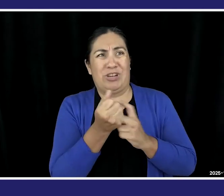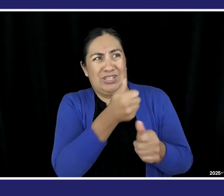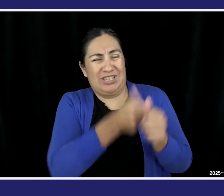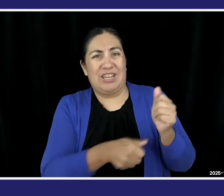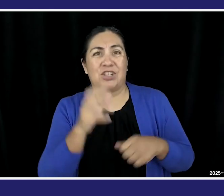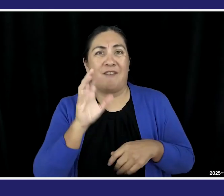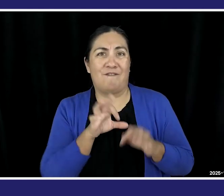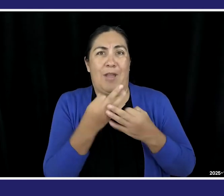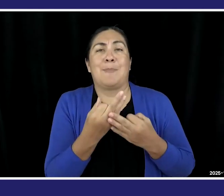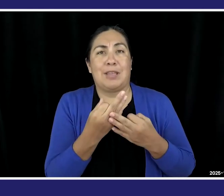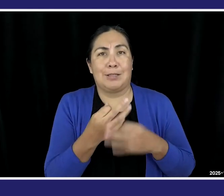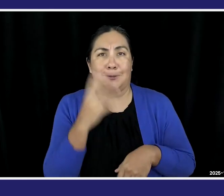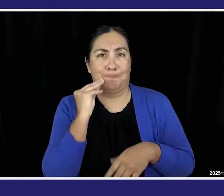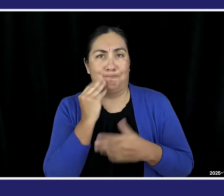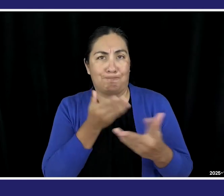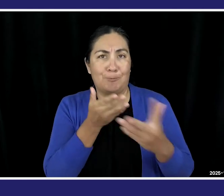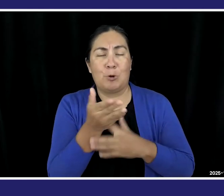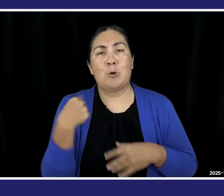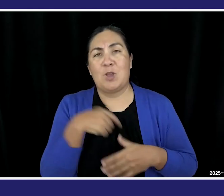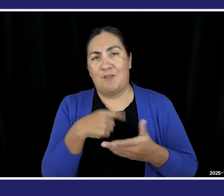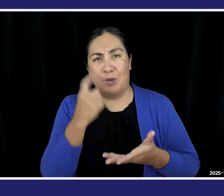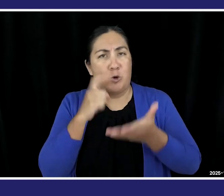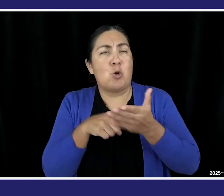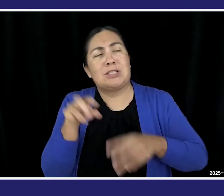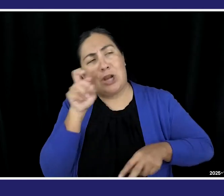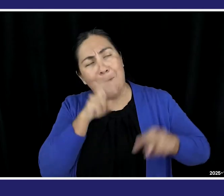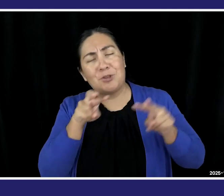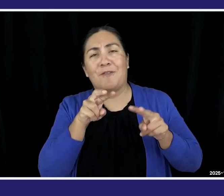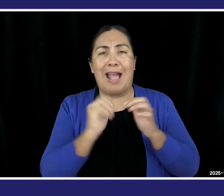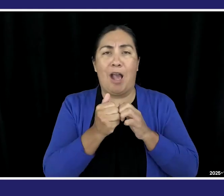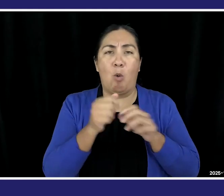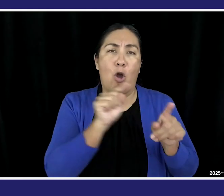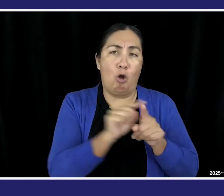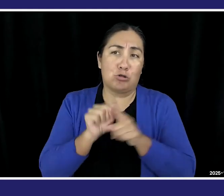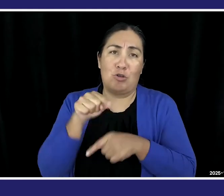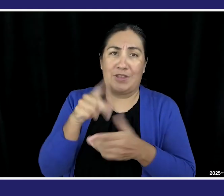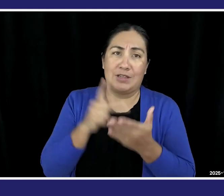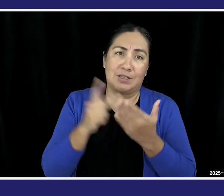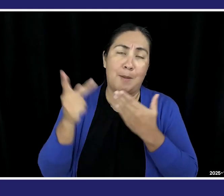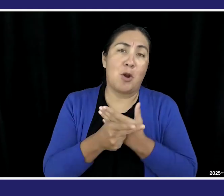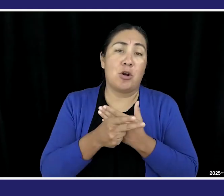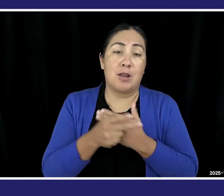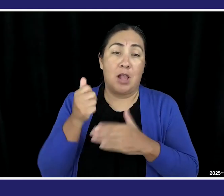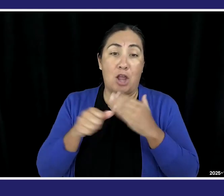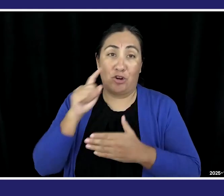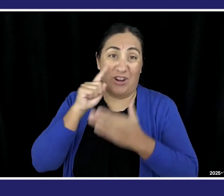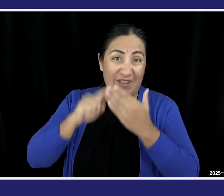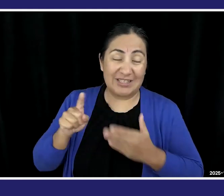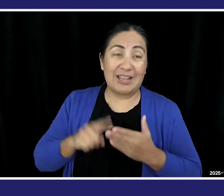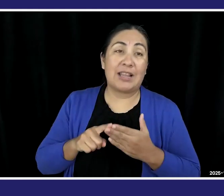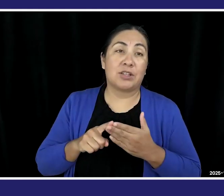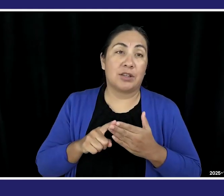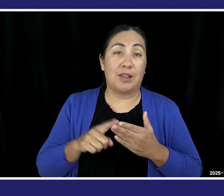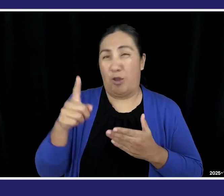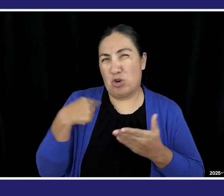presenting. We have observed how also programs that are under investigation have